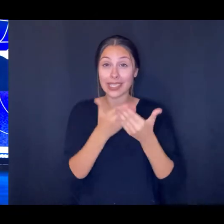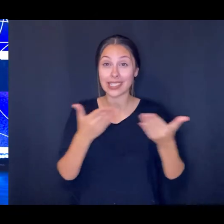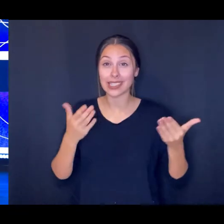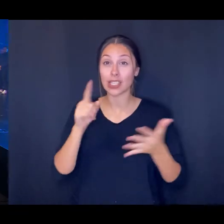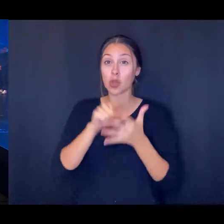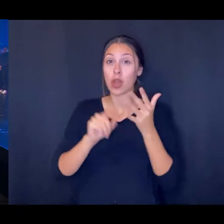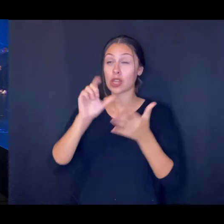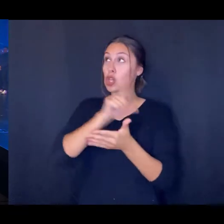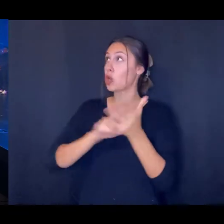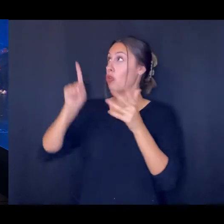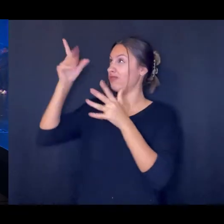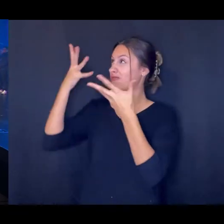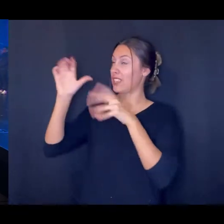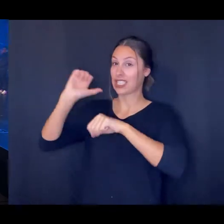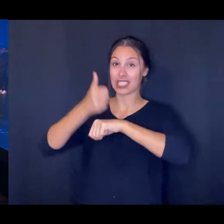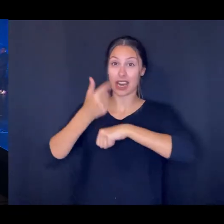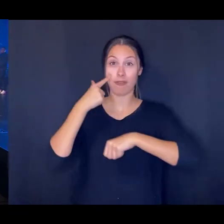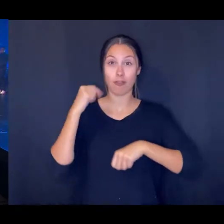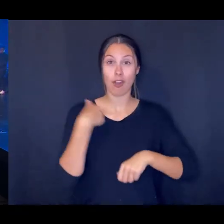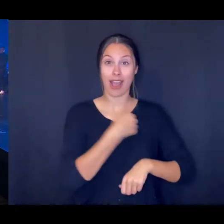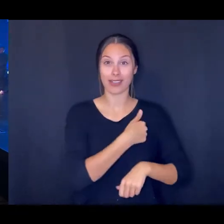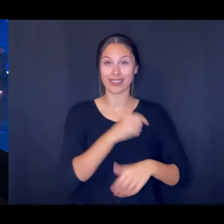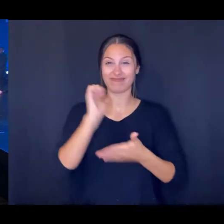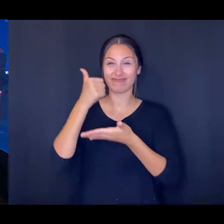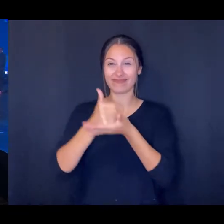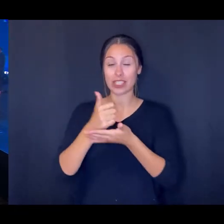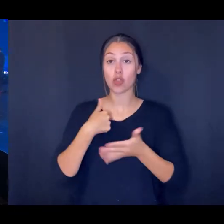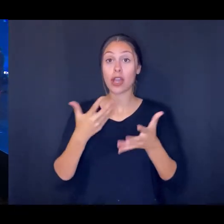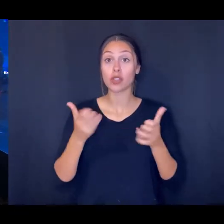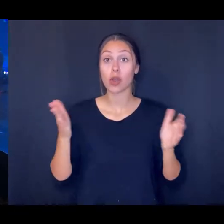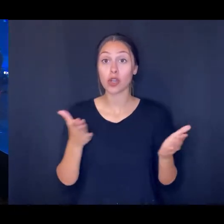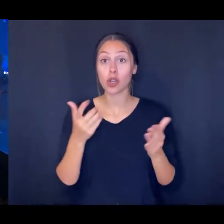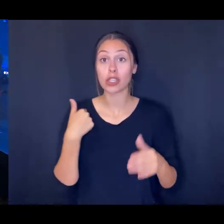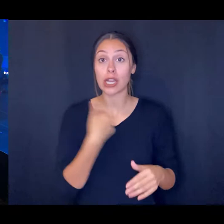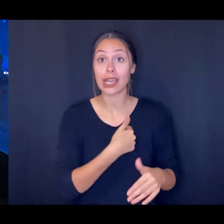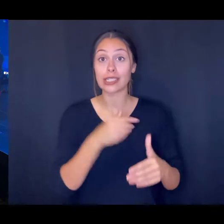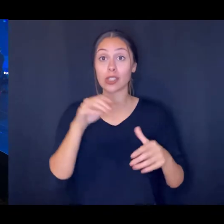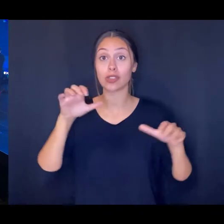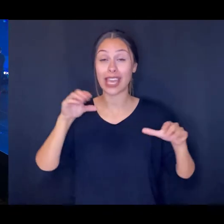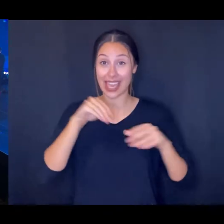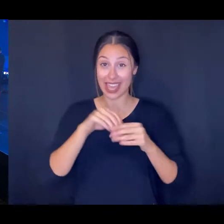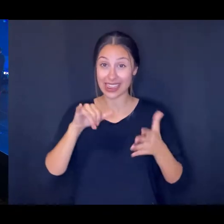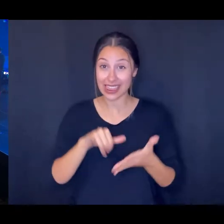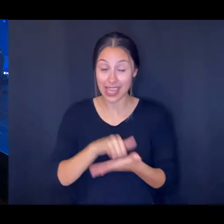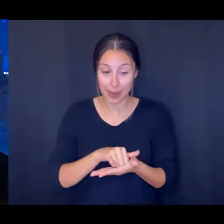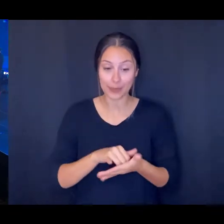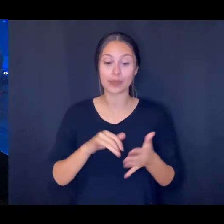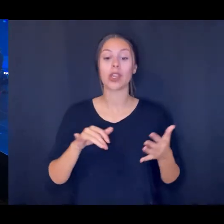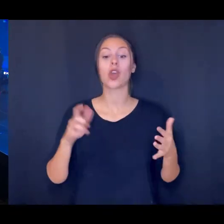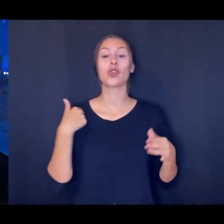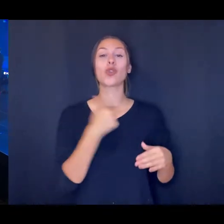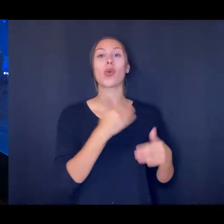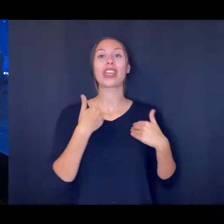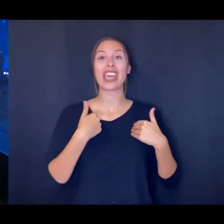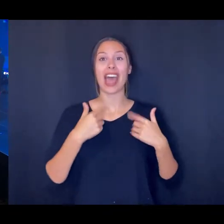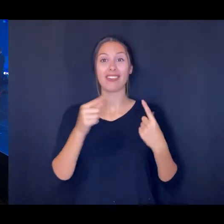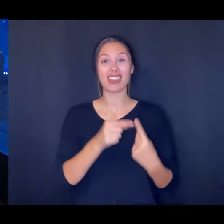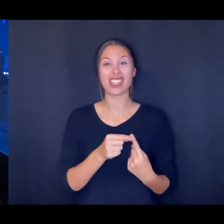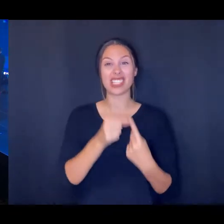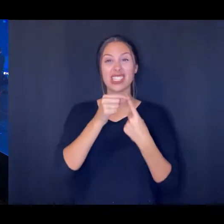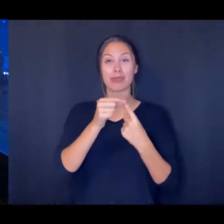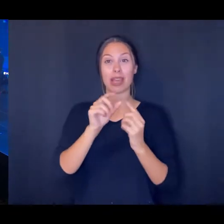things, what the Lord has already set up for us. Amen? So I just want to encourage us in that. We